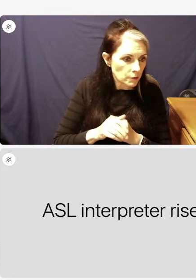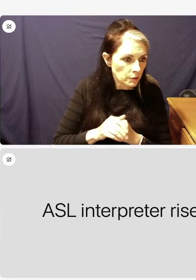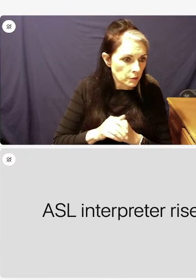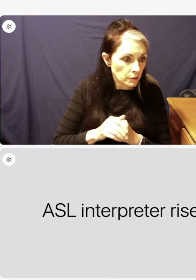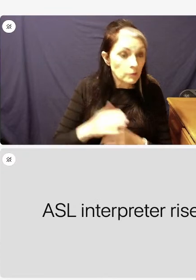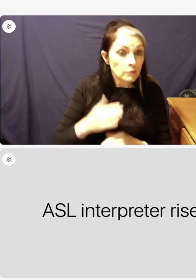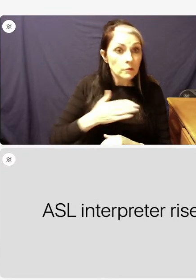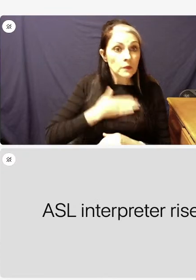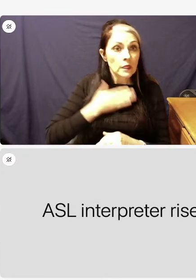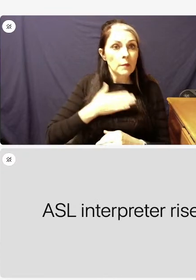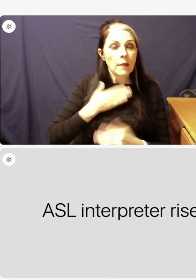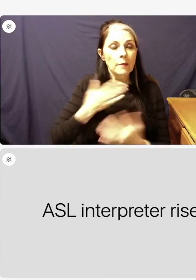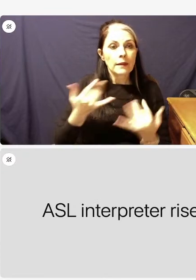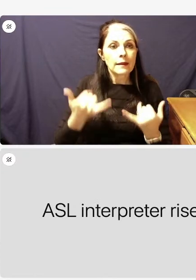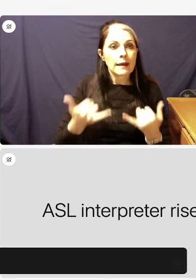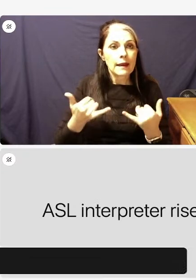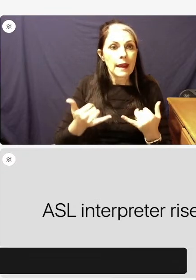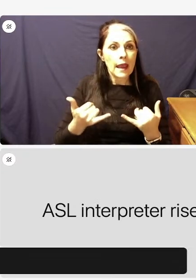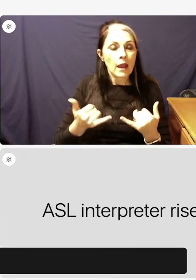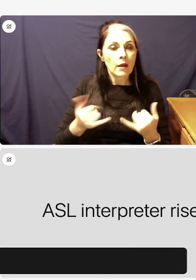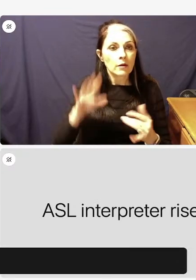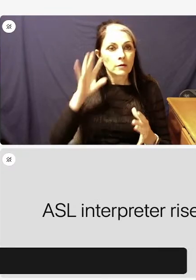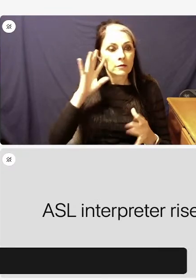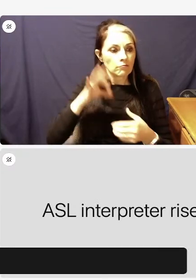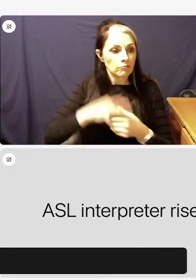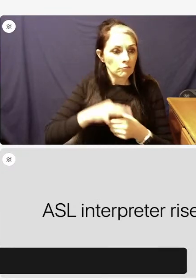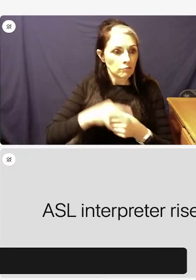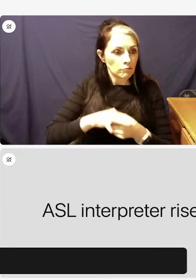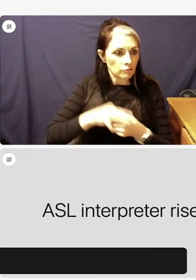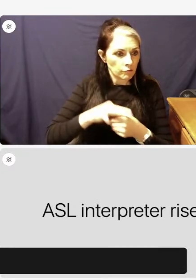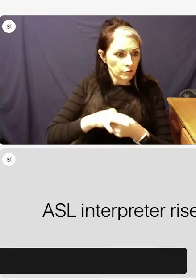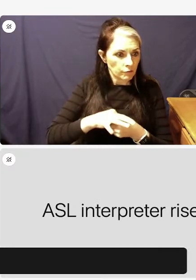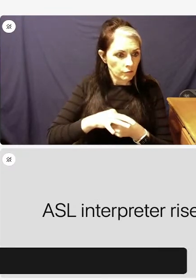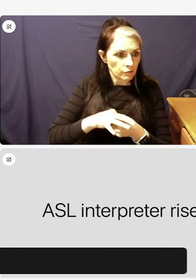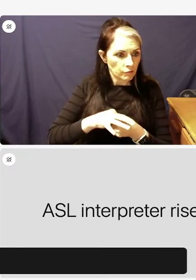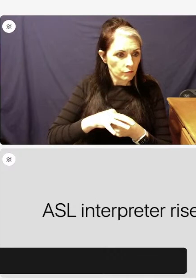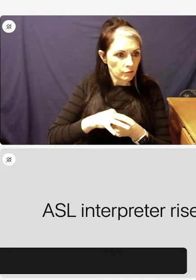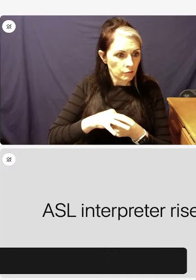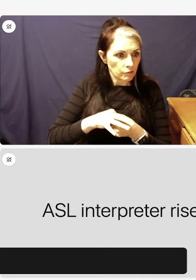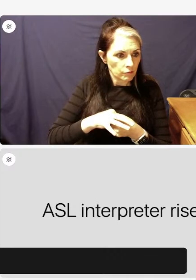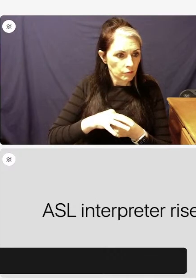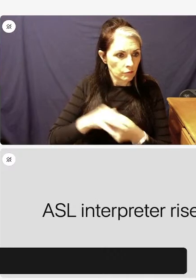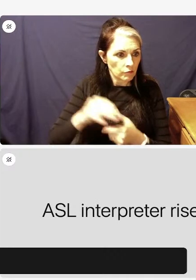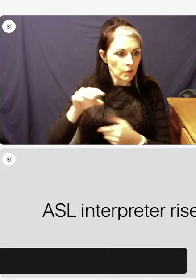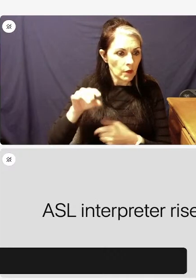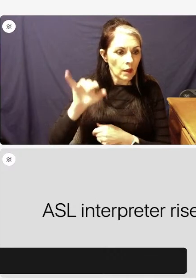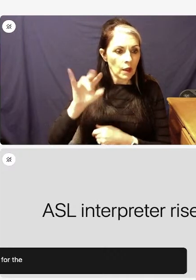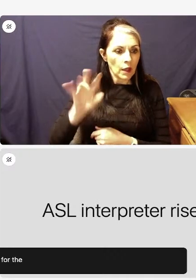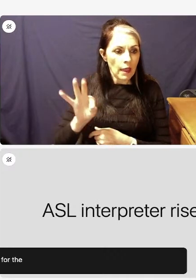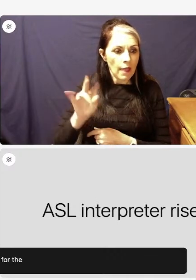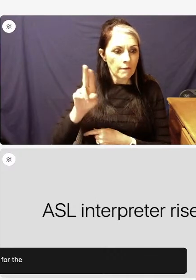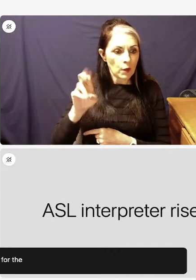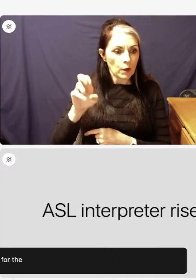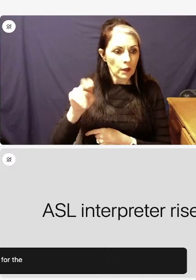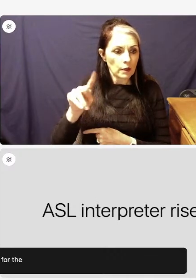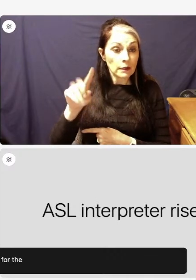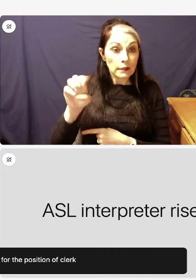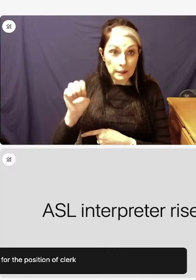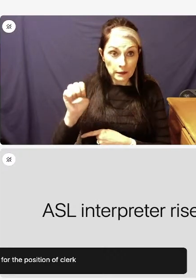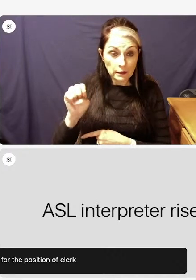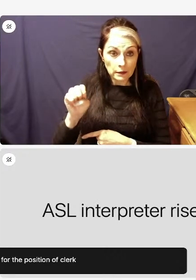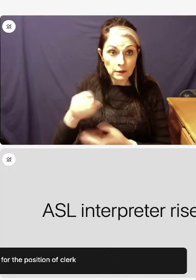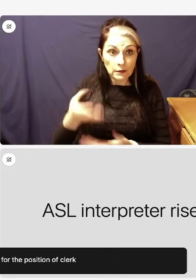i'd be happy at this juncture to nominate mr fuentes if he would be so inclined for the uh position of clerk i will